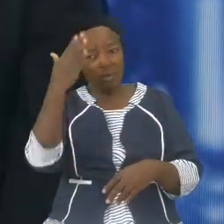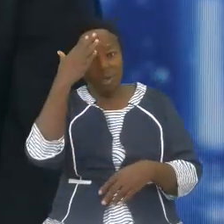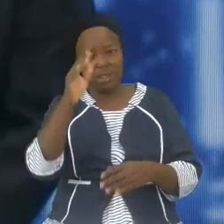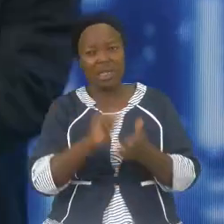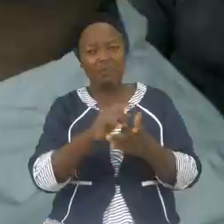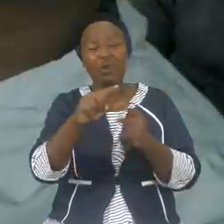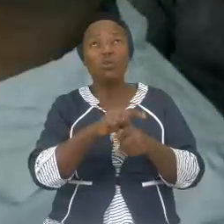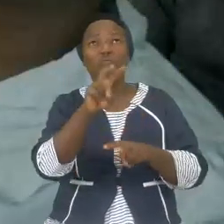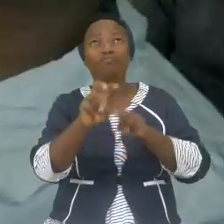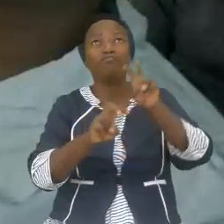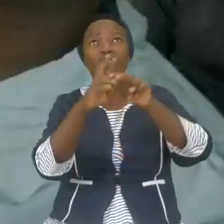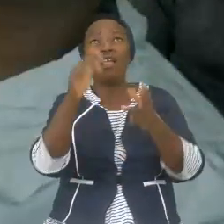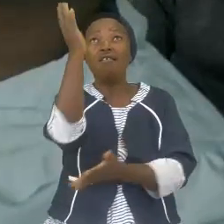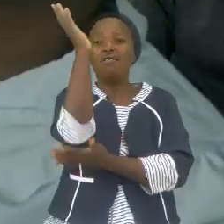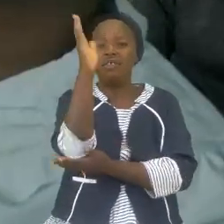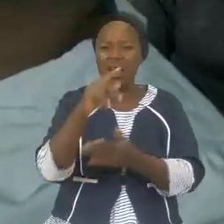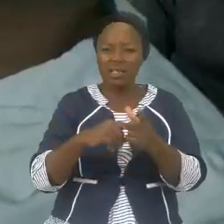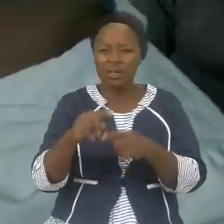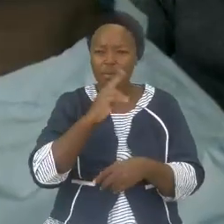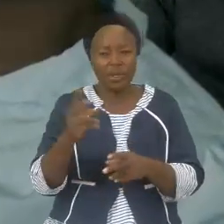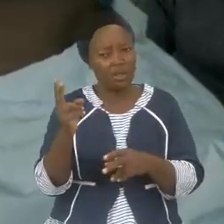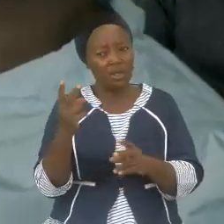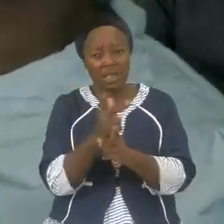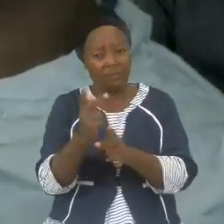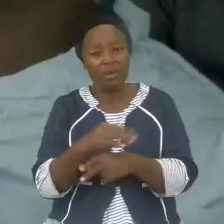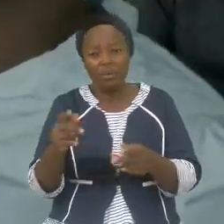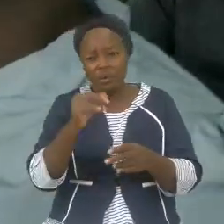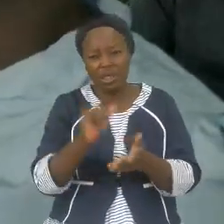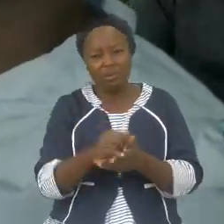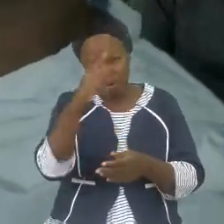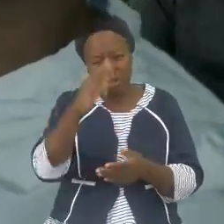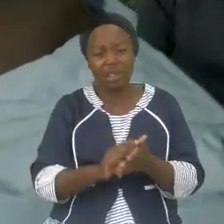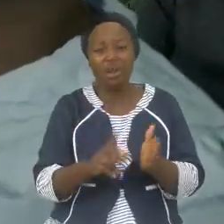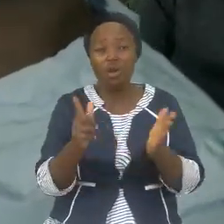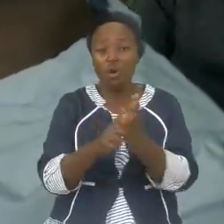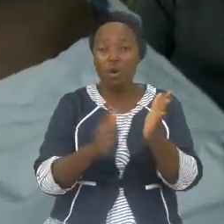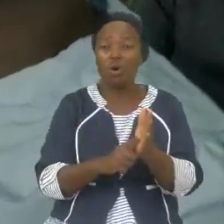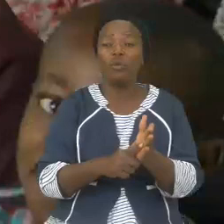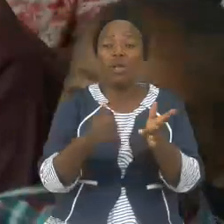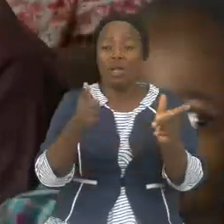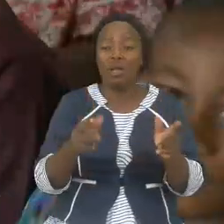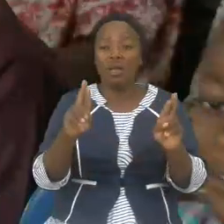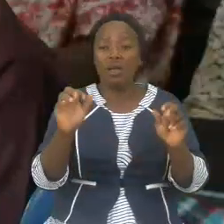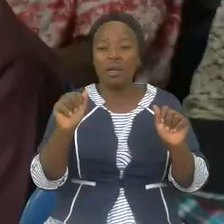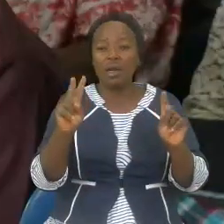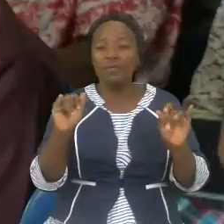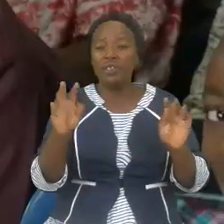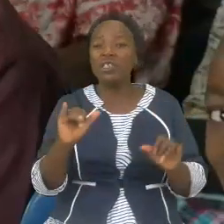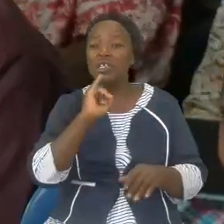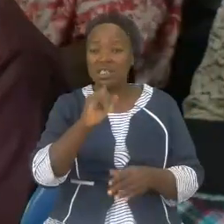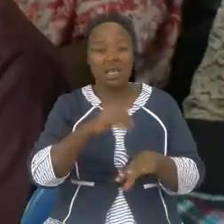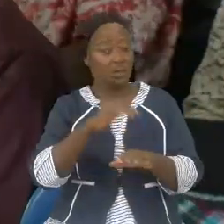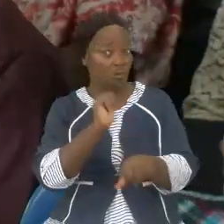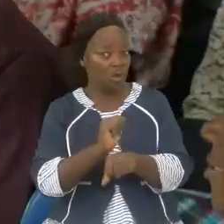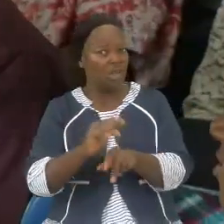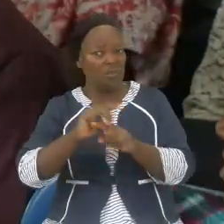a tree, be very careful, because the law of gravity is at work. If you fall down from there, trouble will